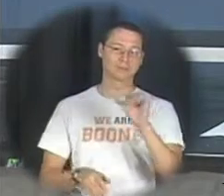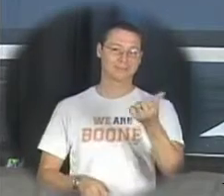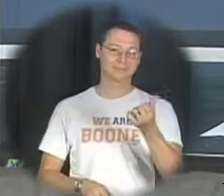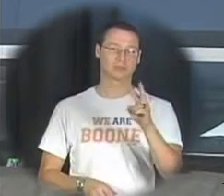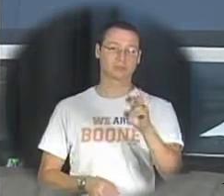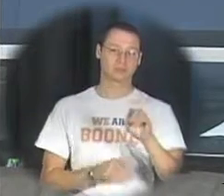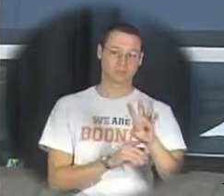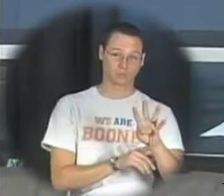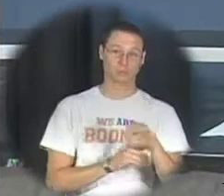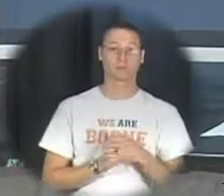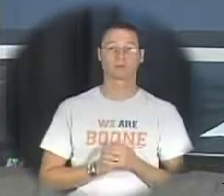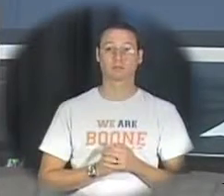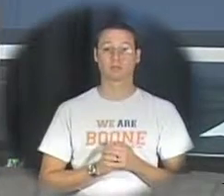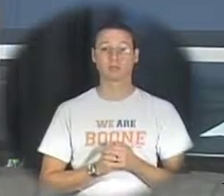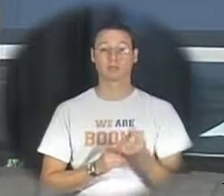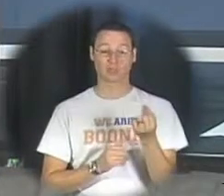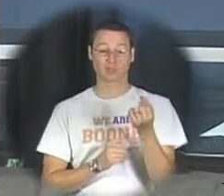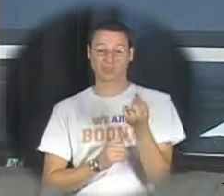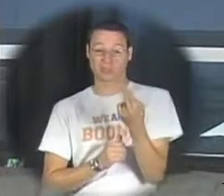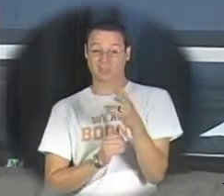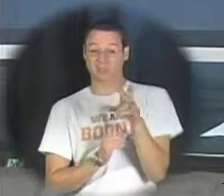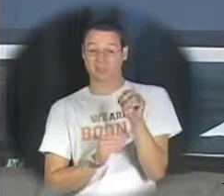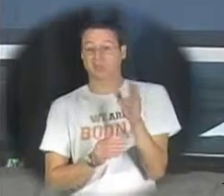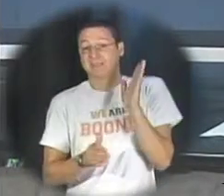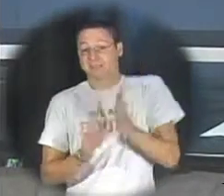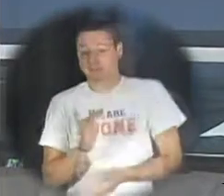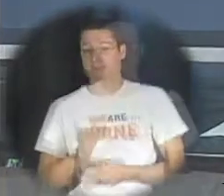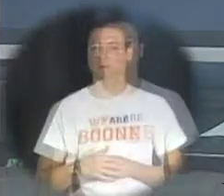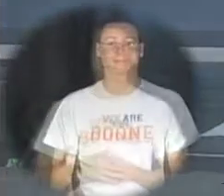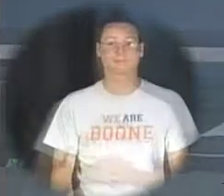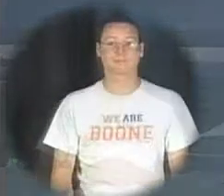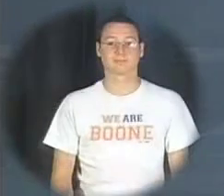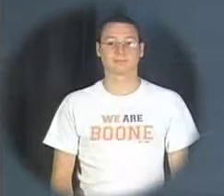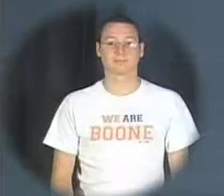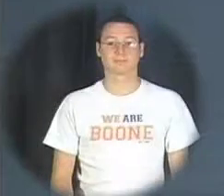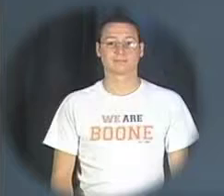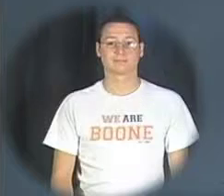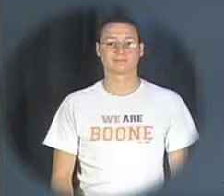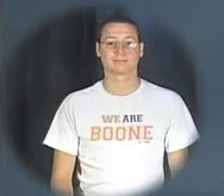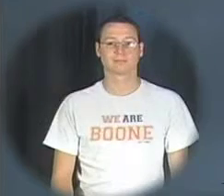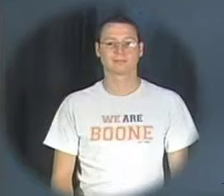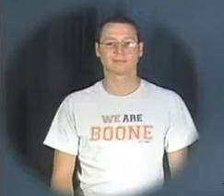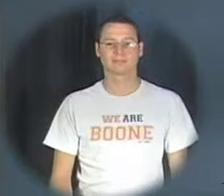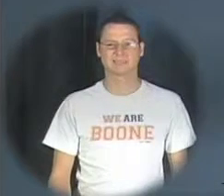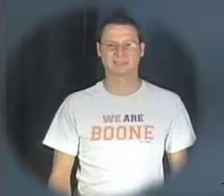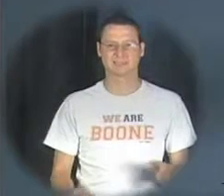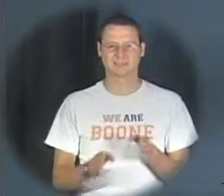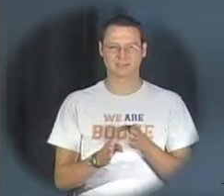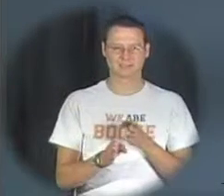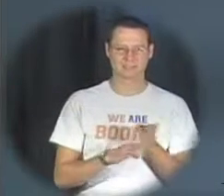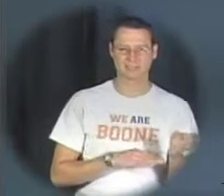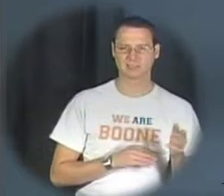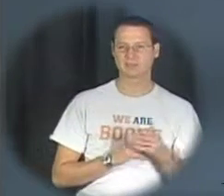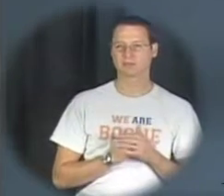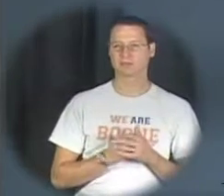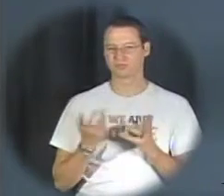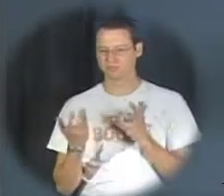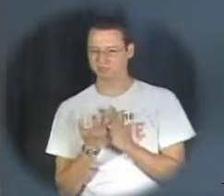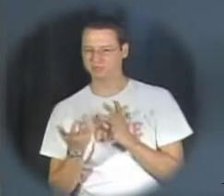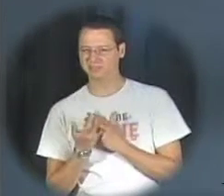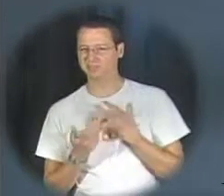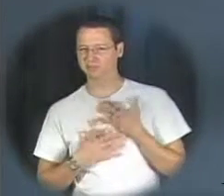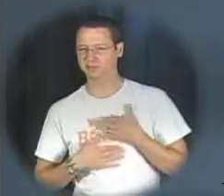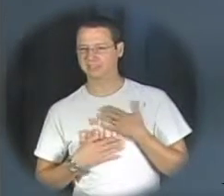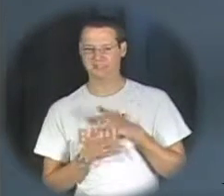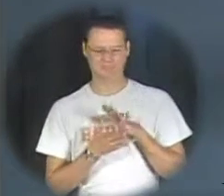April 30th will be the last day to order. What's my major going to be like? Will I like my roommate? What can I expect